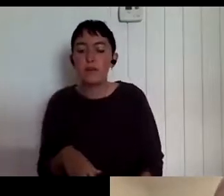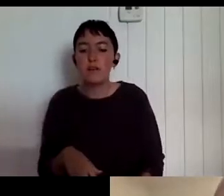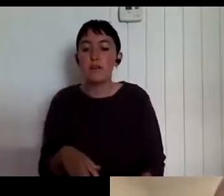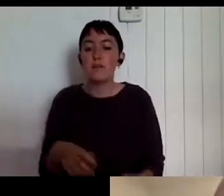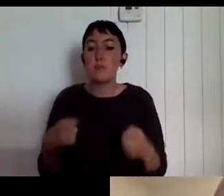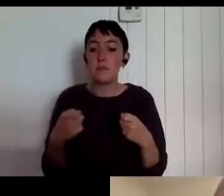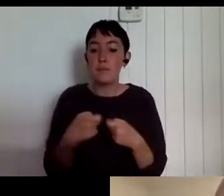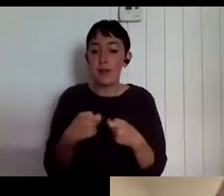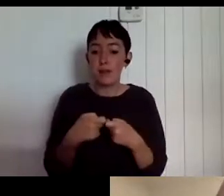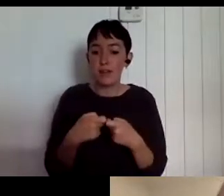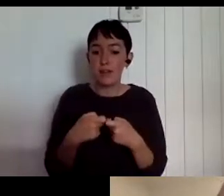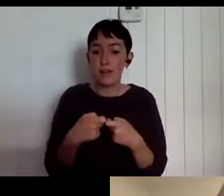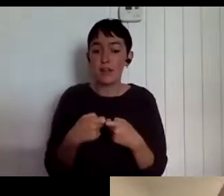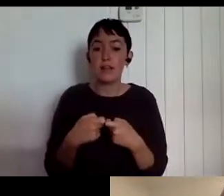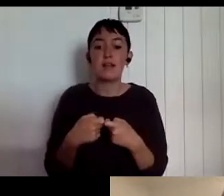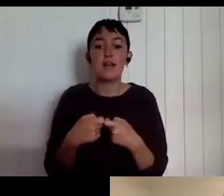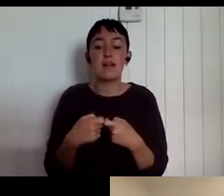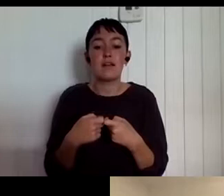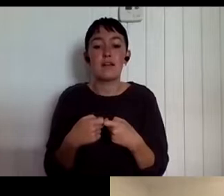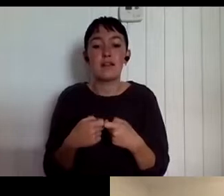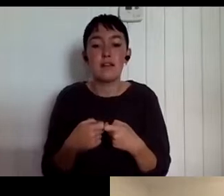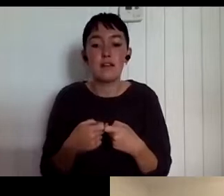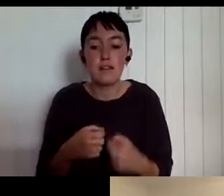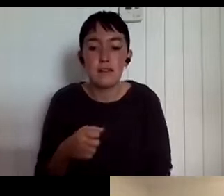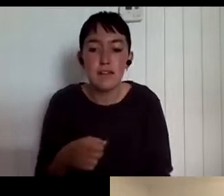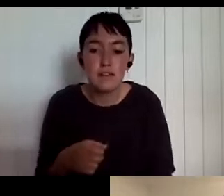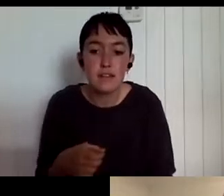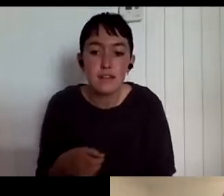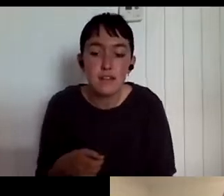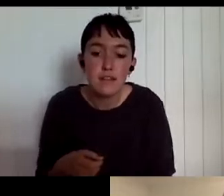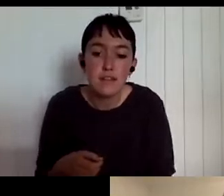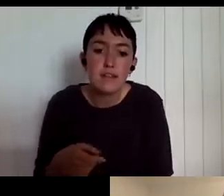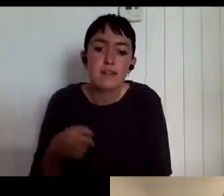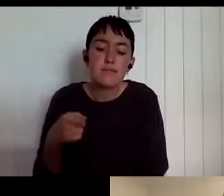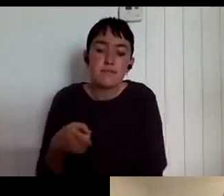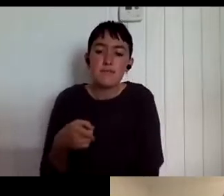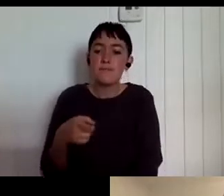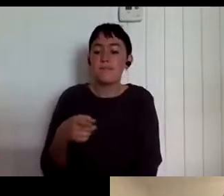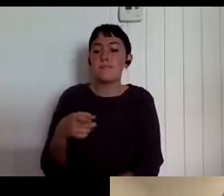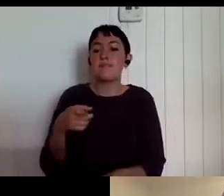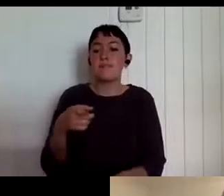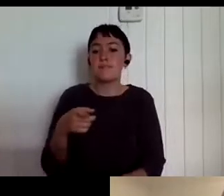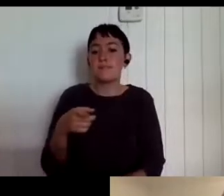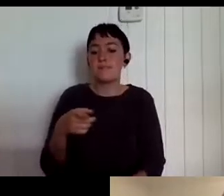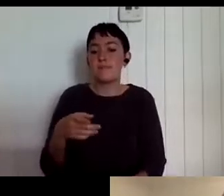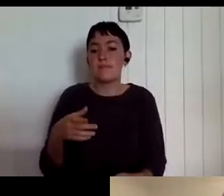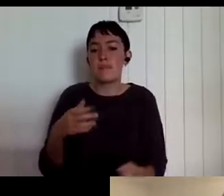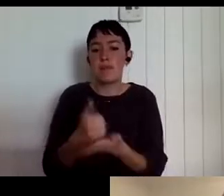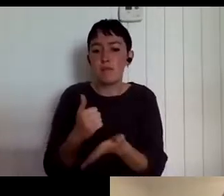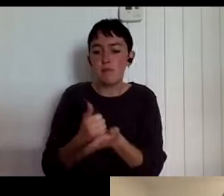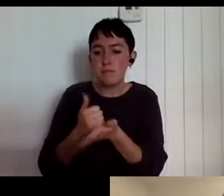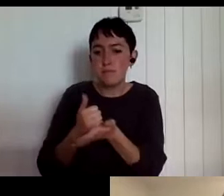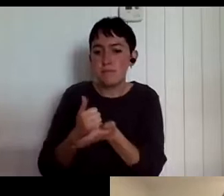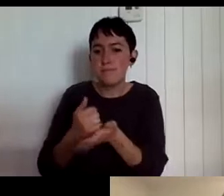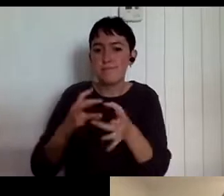the cure all to everything. You definitely need a lot of multiple different sort of technologies to kind of bridge the gap between how you